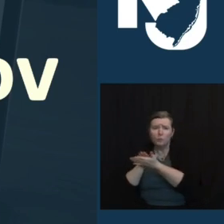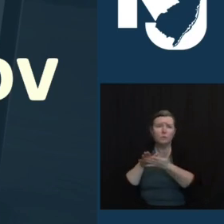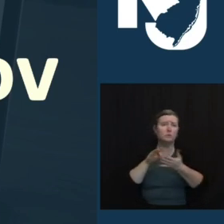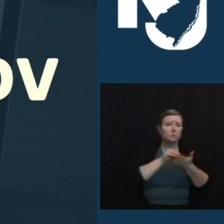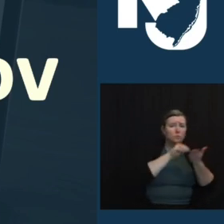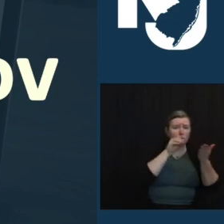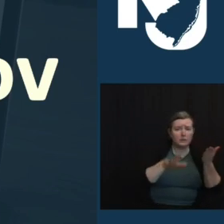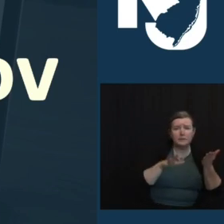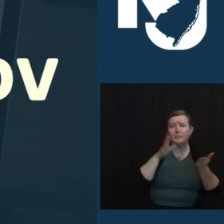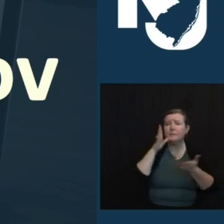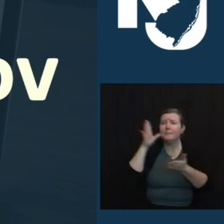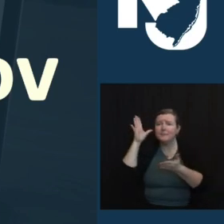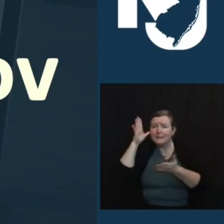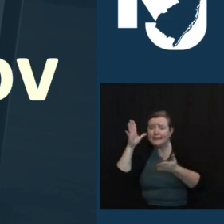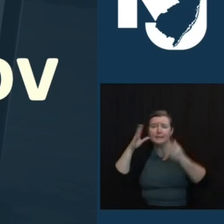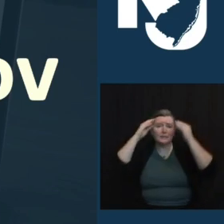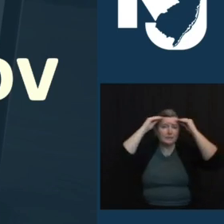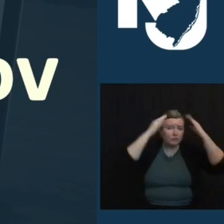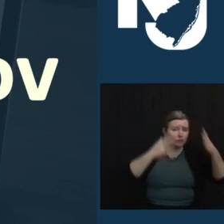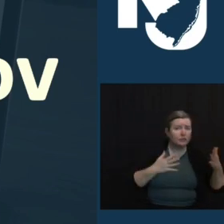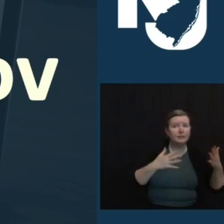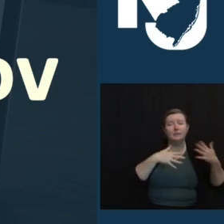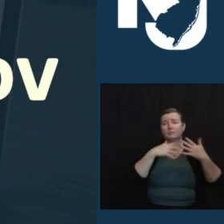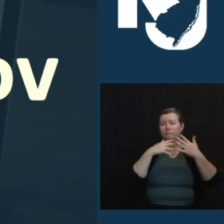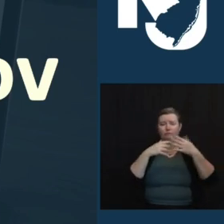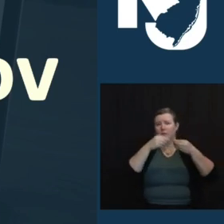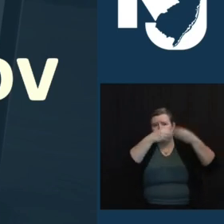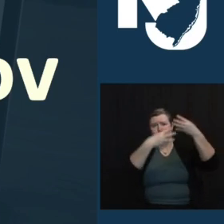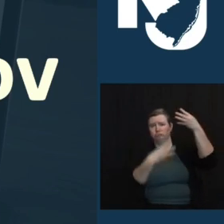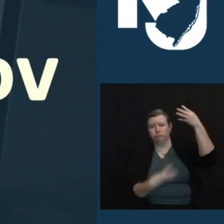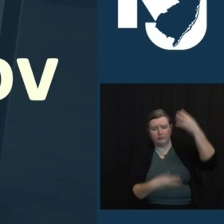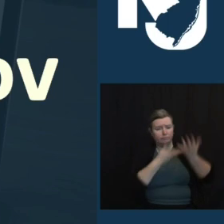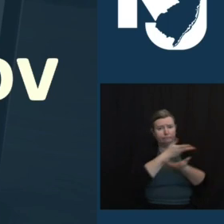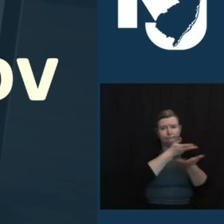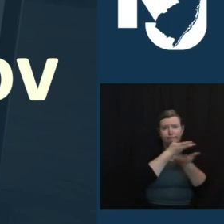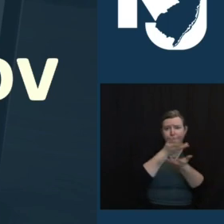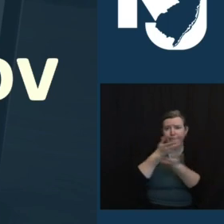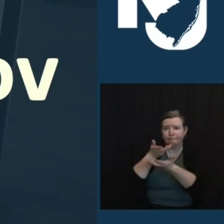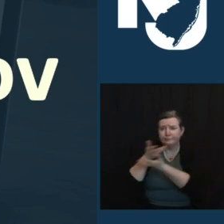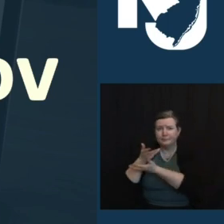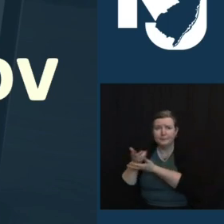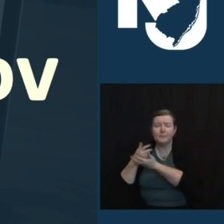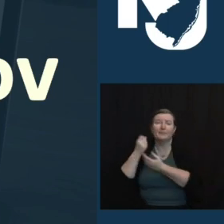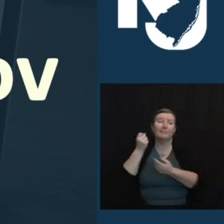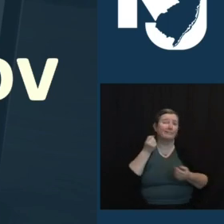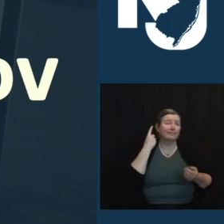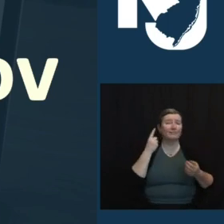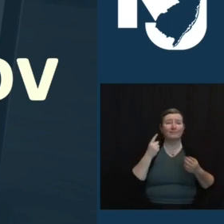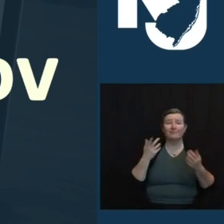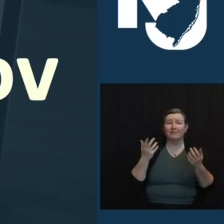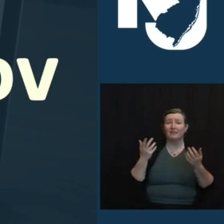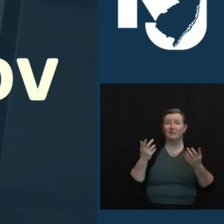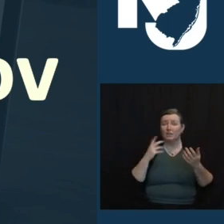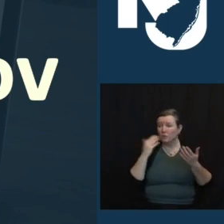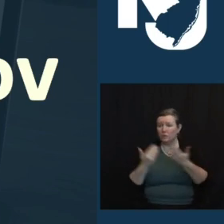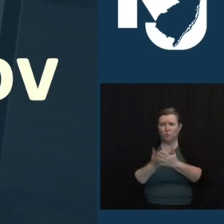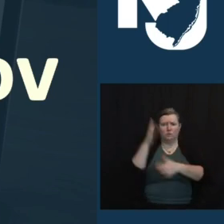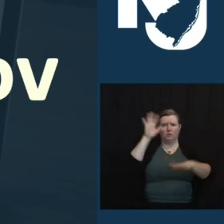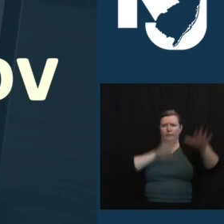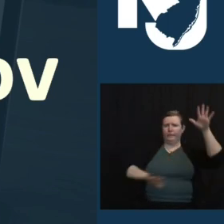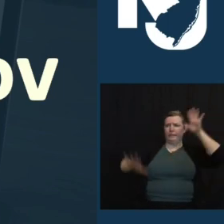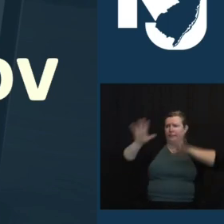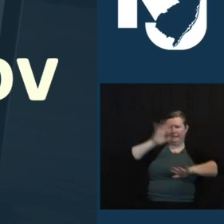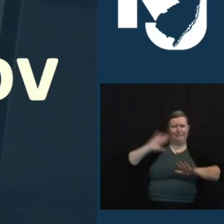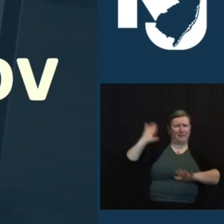and with all stakeholders as they have navigated the unprecedented waters we have found ourselves in. We extended flexibility